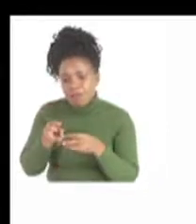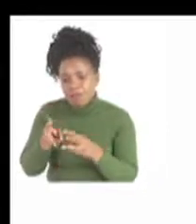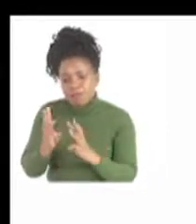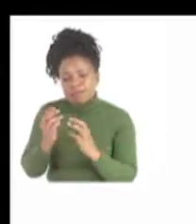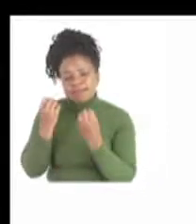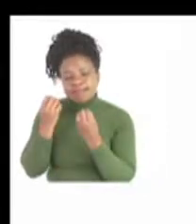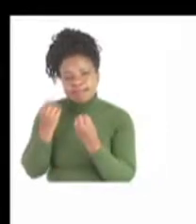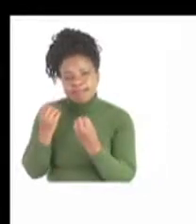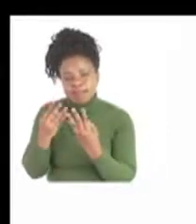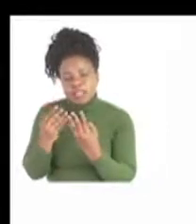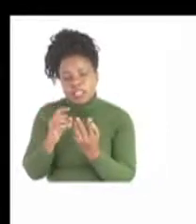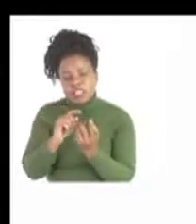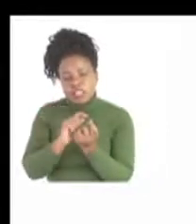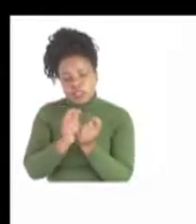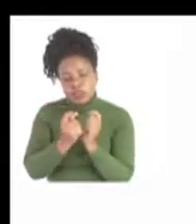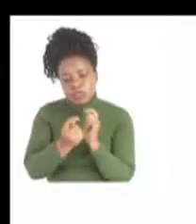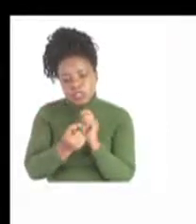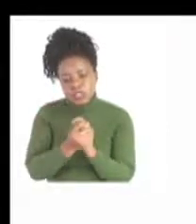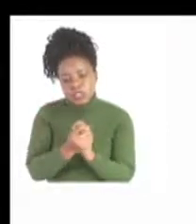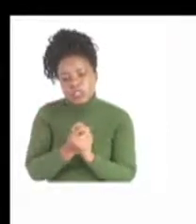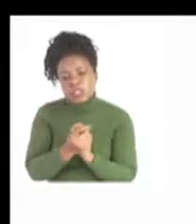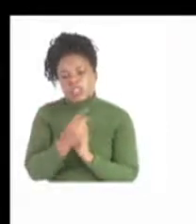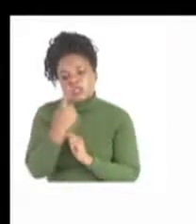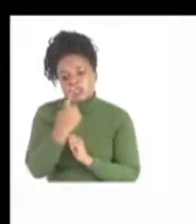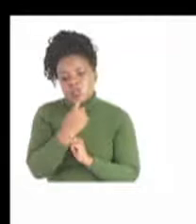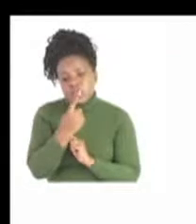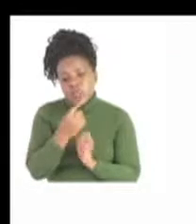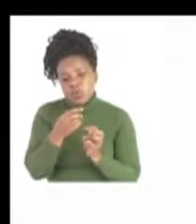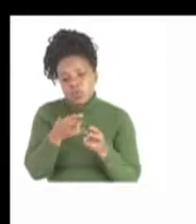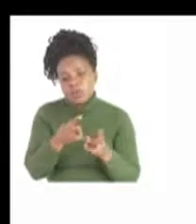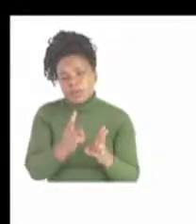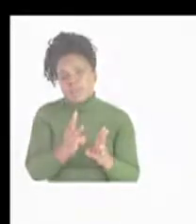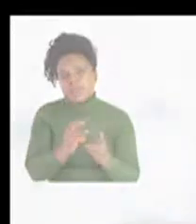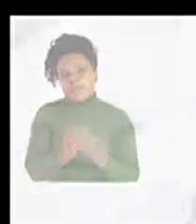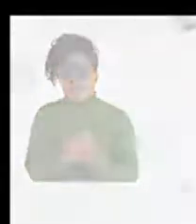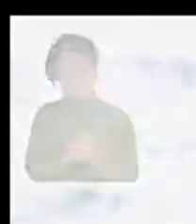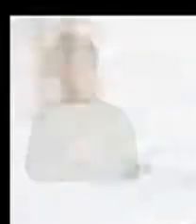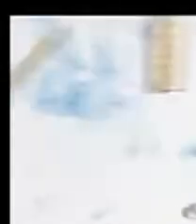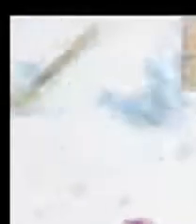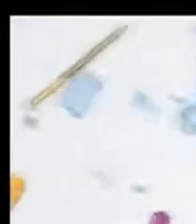and then you rewrite the whole sentence in the singular form.